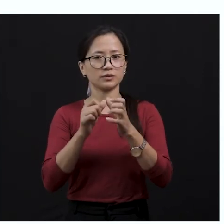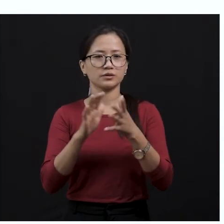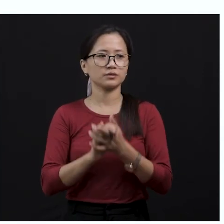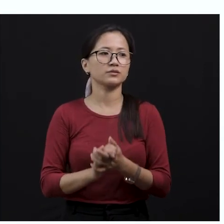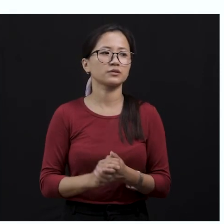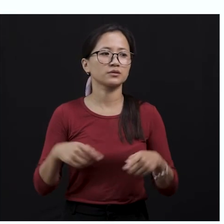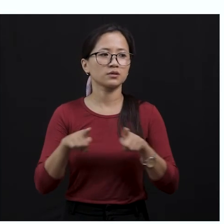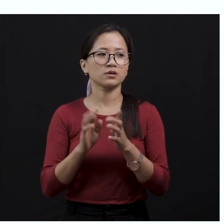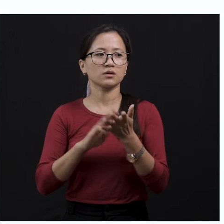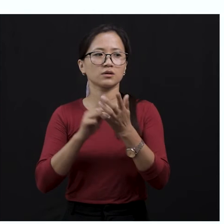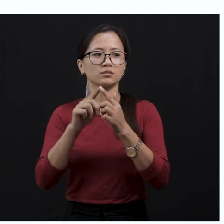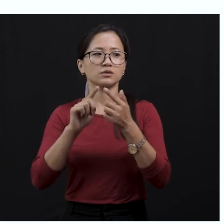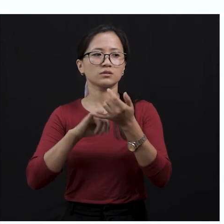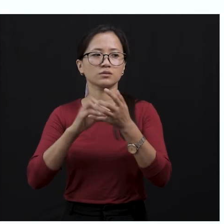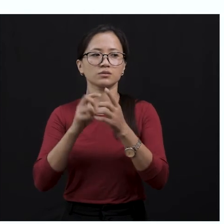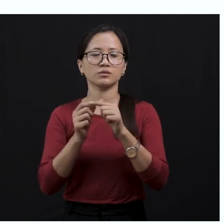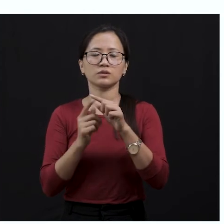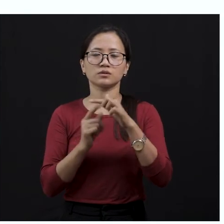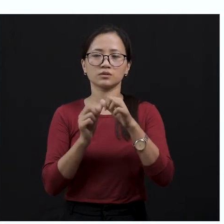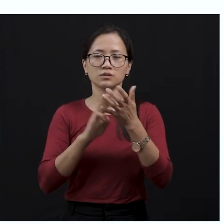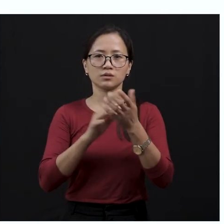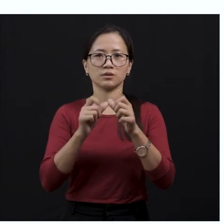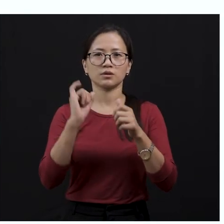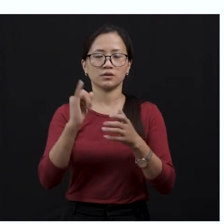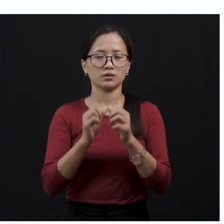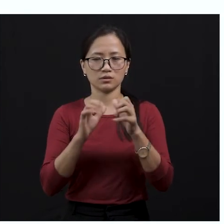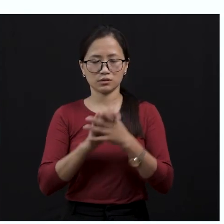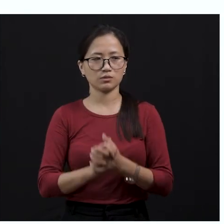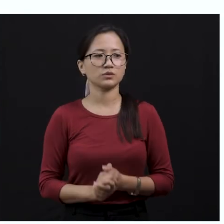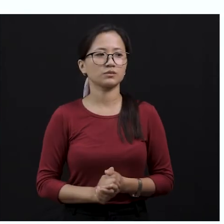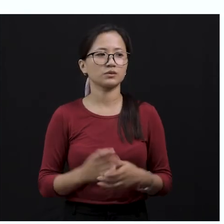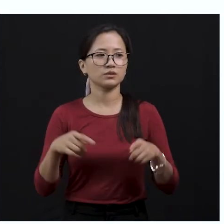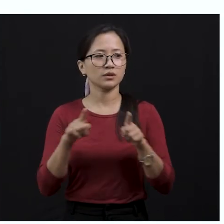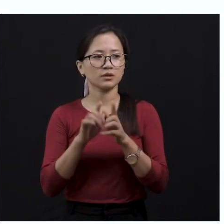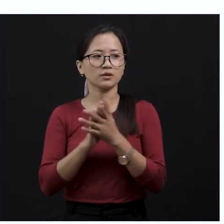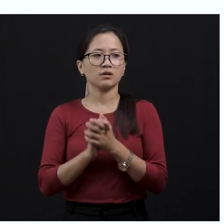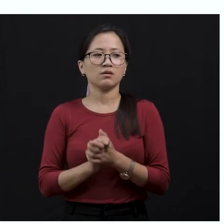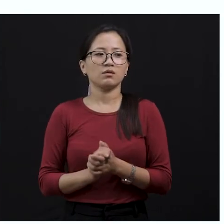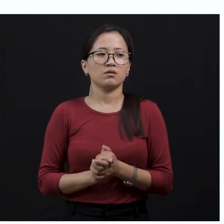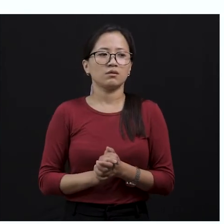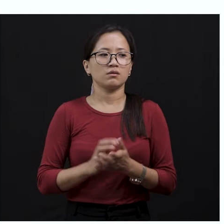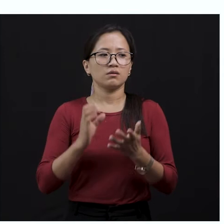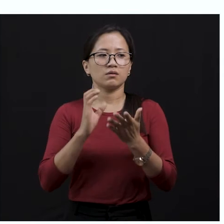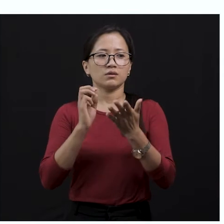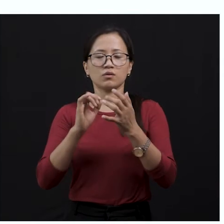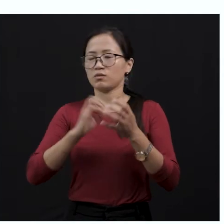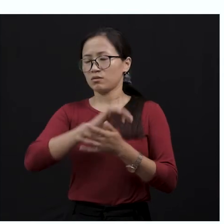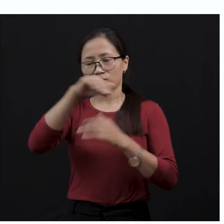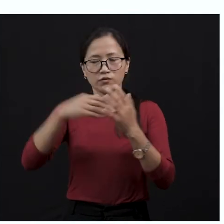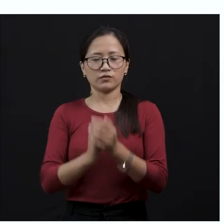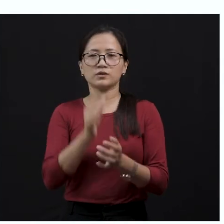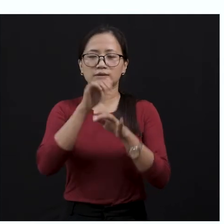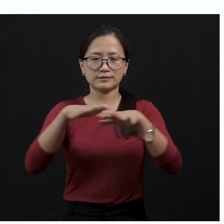Afghanistan. Also, there were overseas trade with Lothal, which is in Gujarat, and they also started